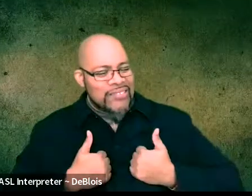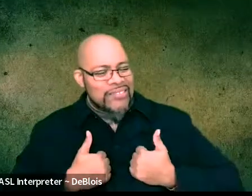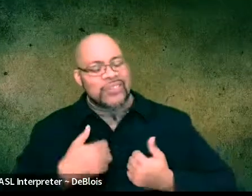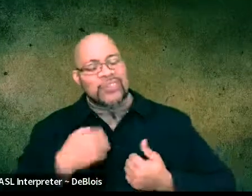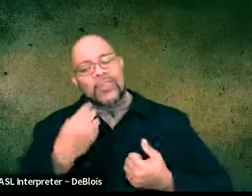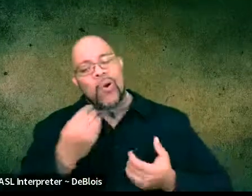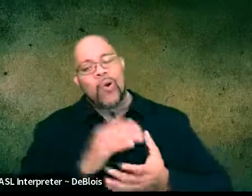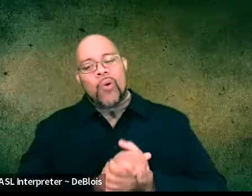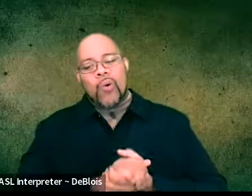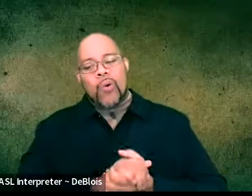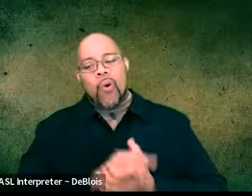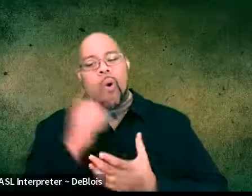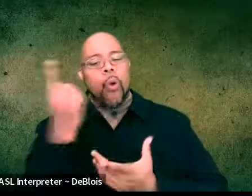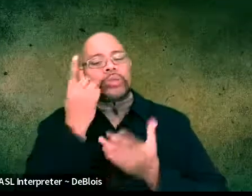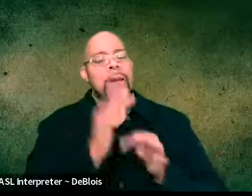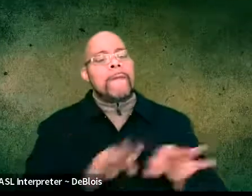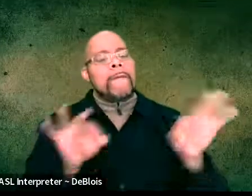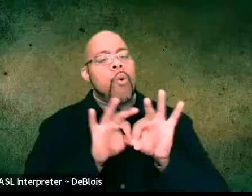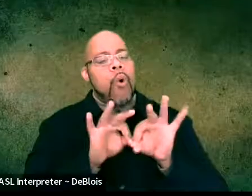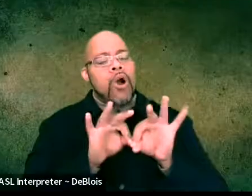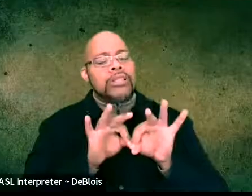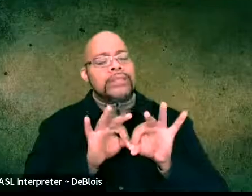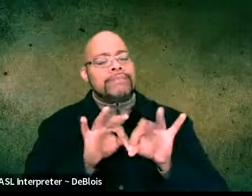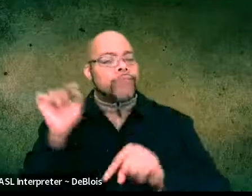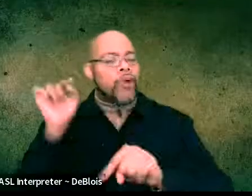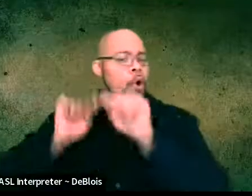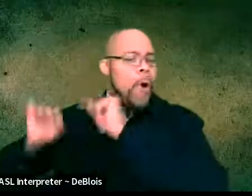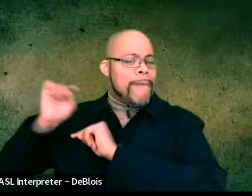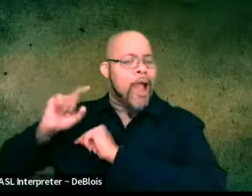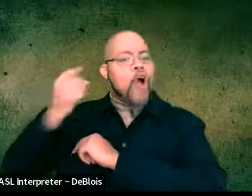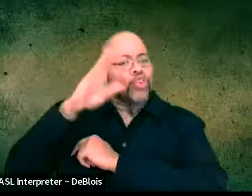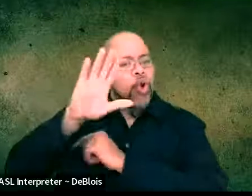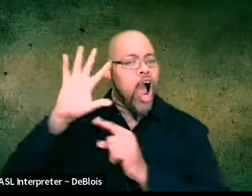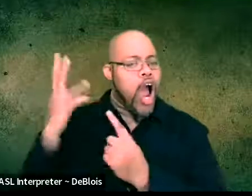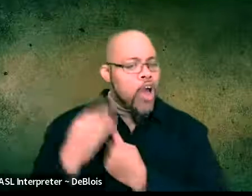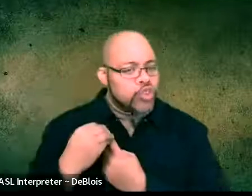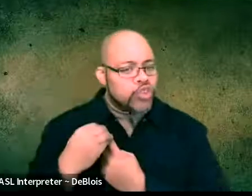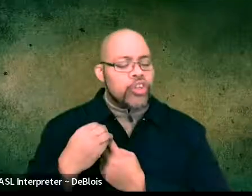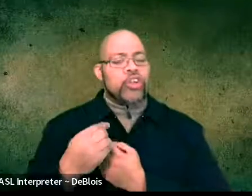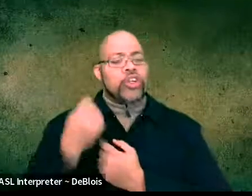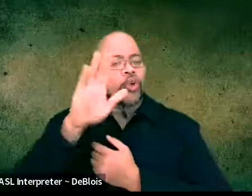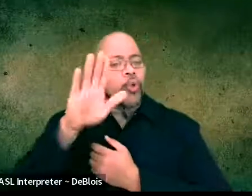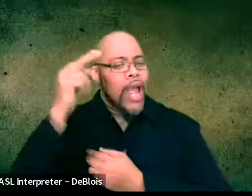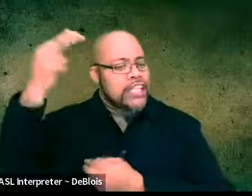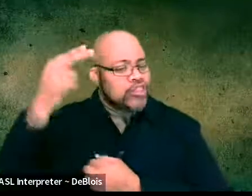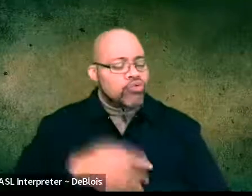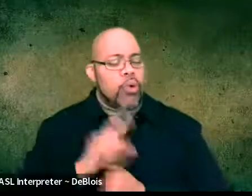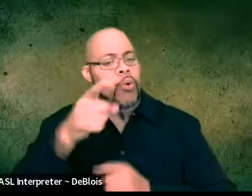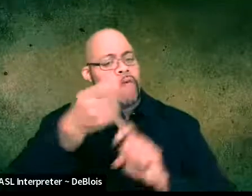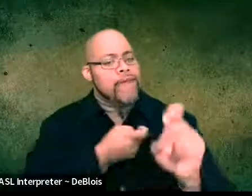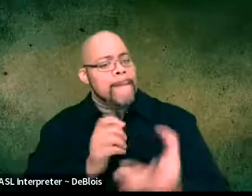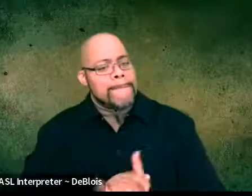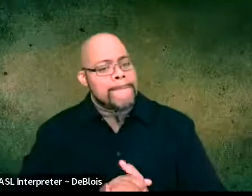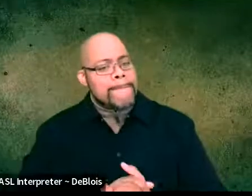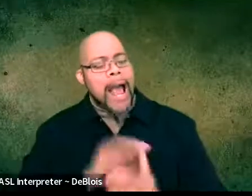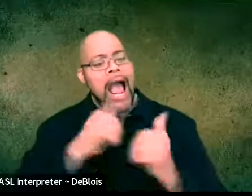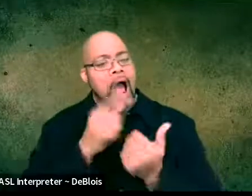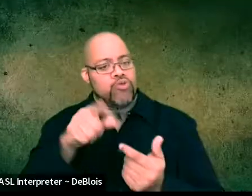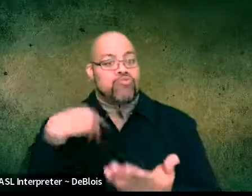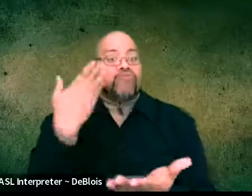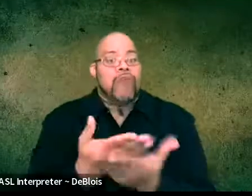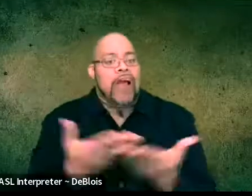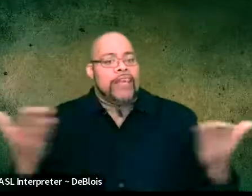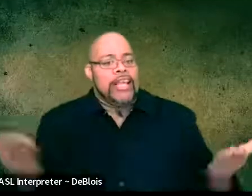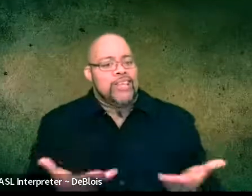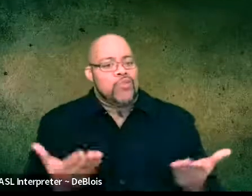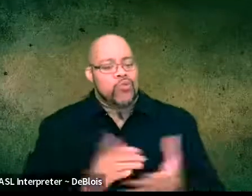So it's always important to reach back and understand your culture, understand your history and where you came from and how you got where you are